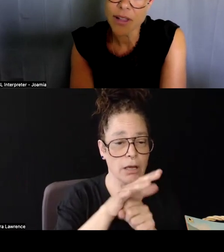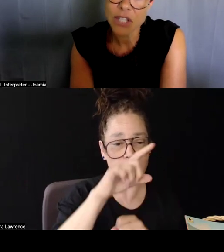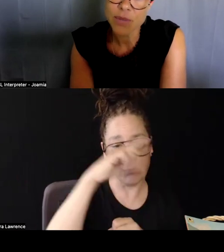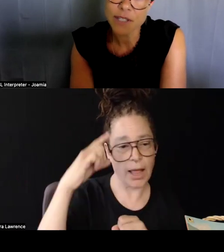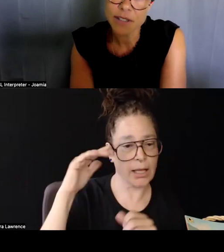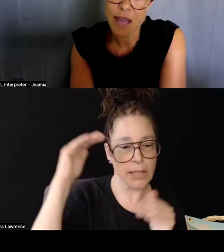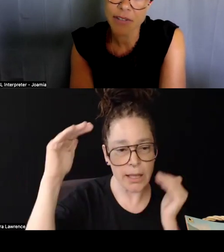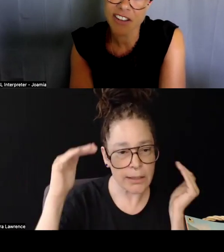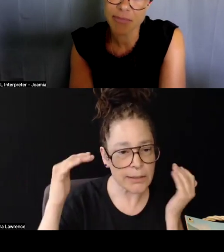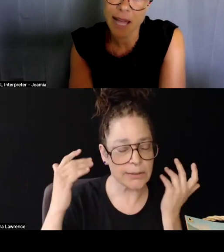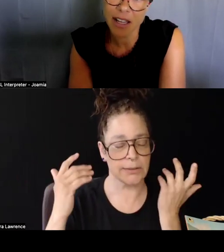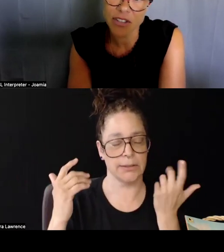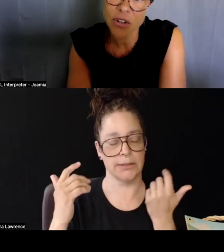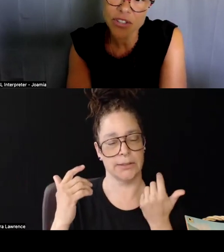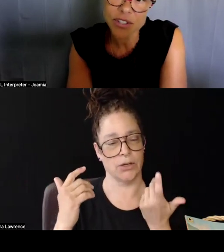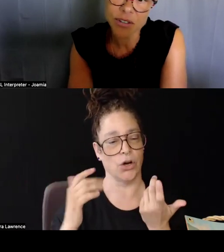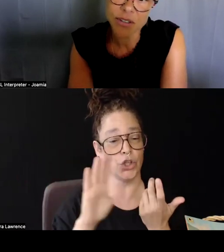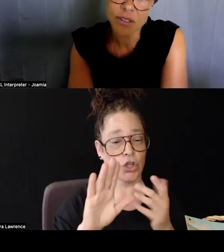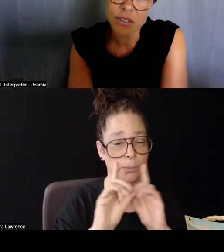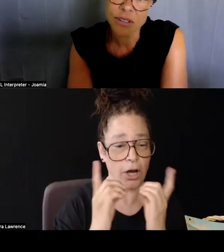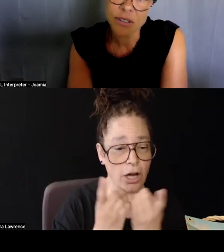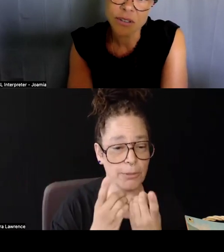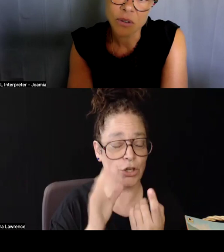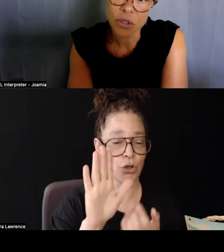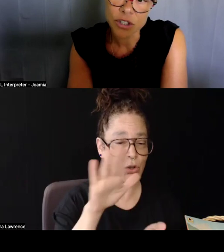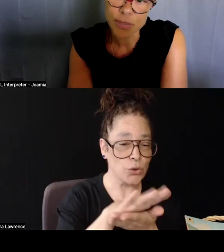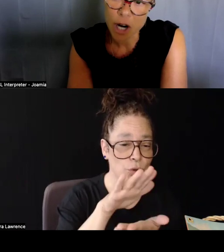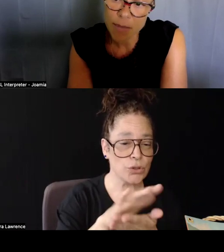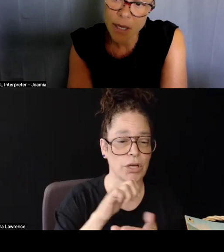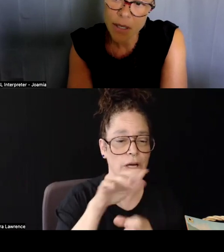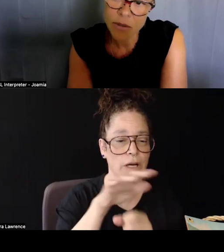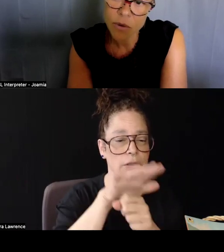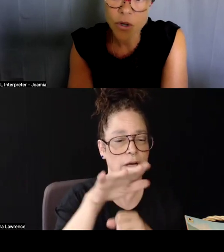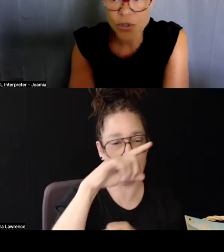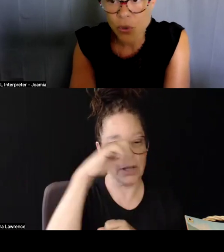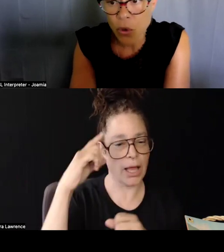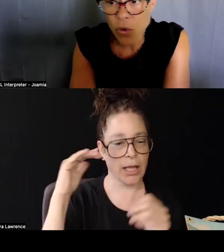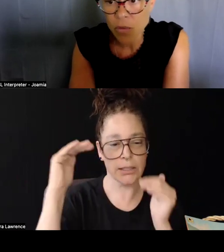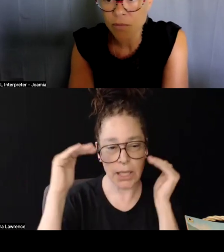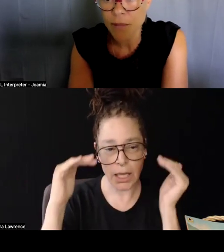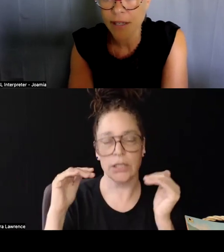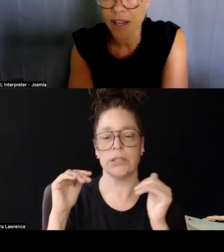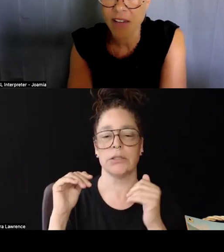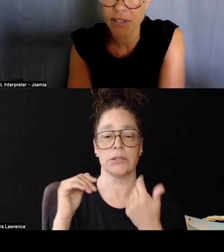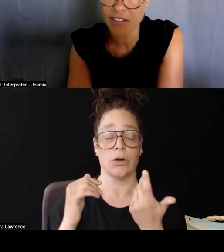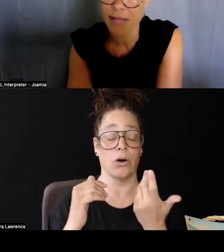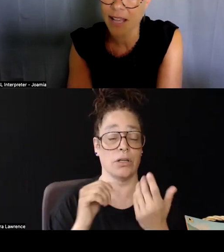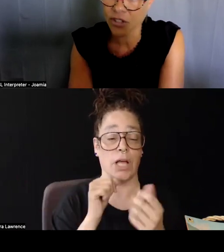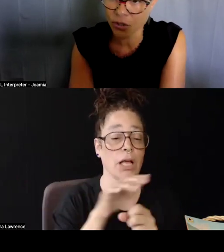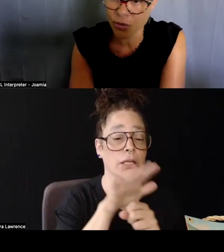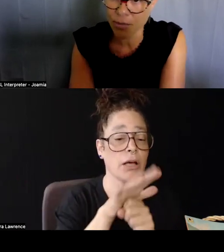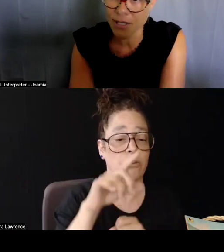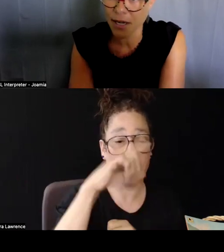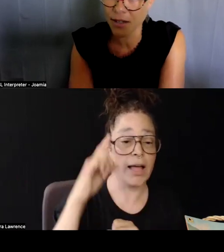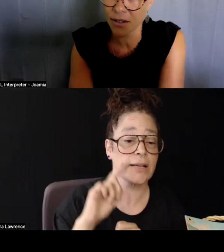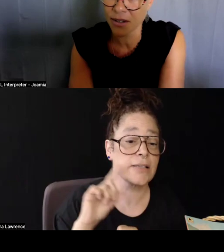if your classroom doesn't have enough Black adults, or your department or your school may not have enough Black